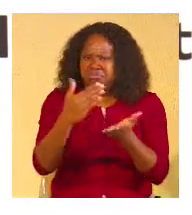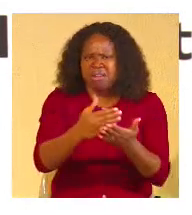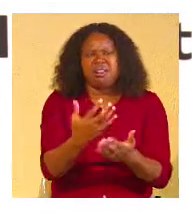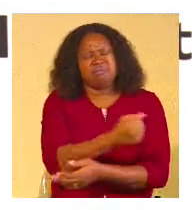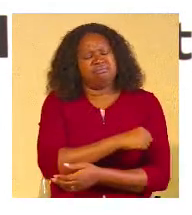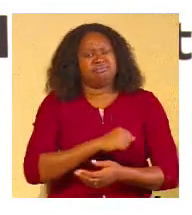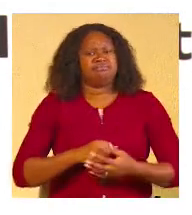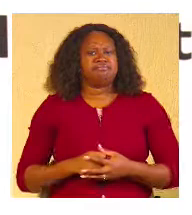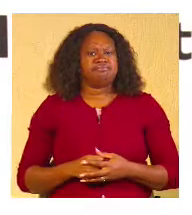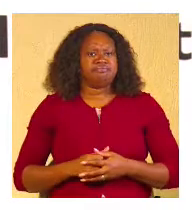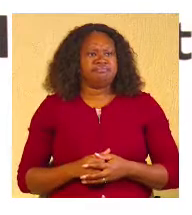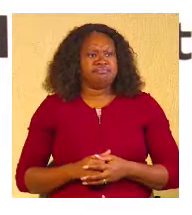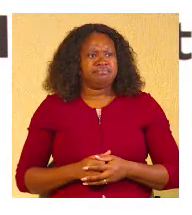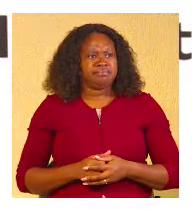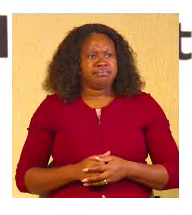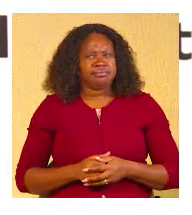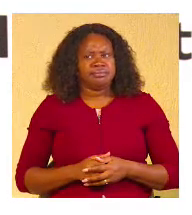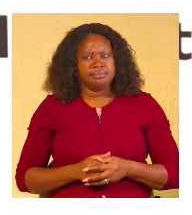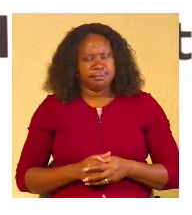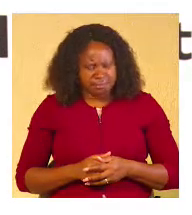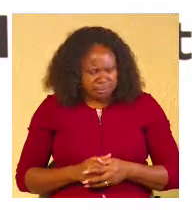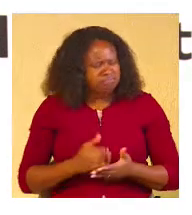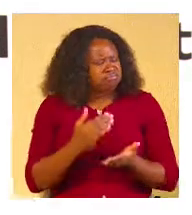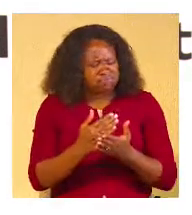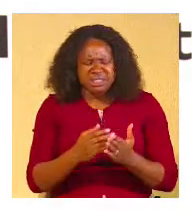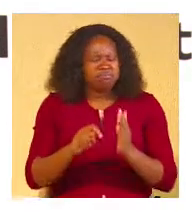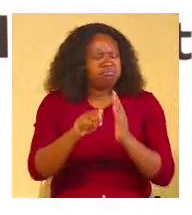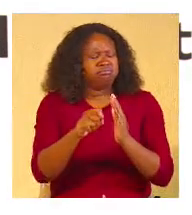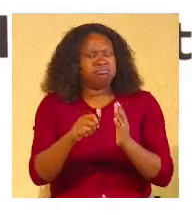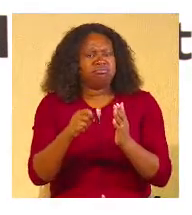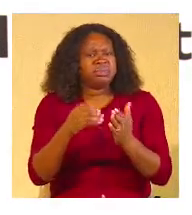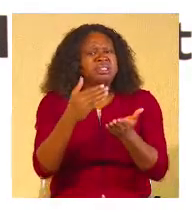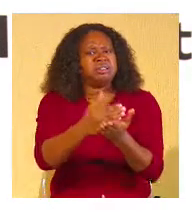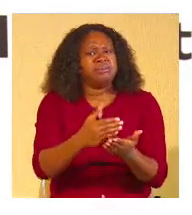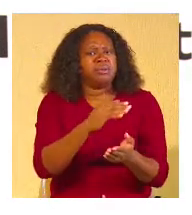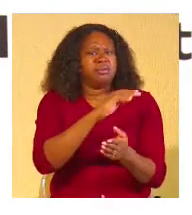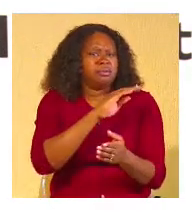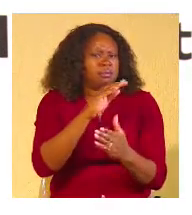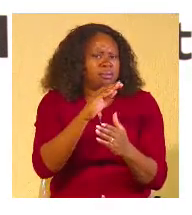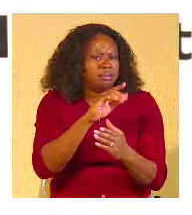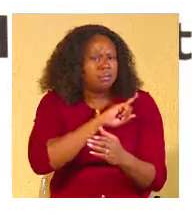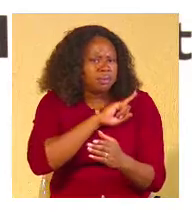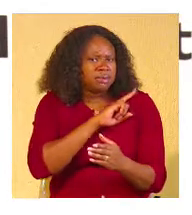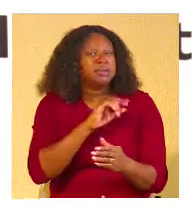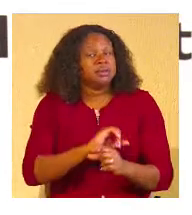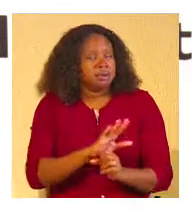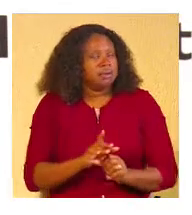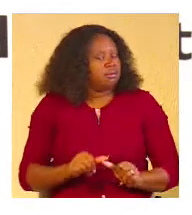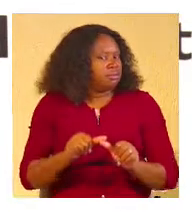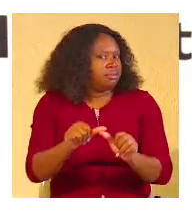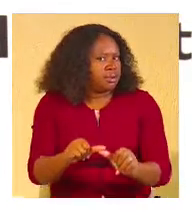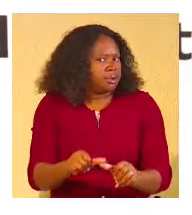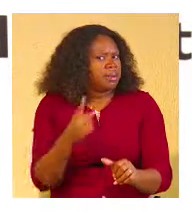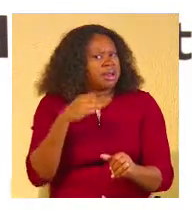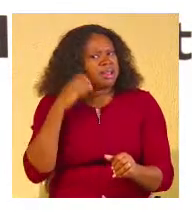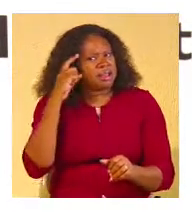the consequences in terms of the pandemic that we are faced with. And I think also it will continue after, because